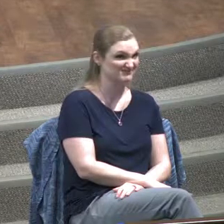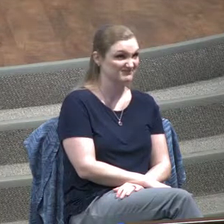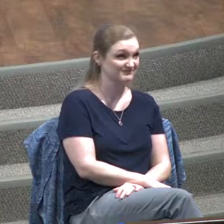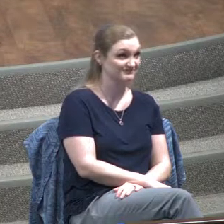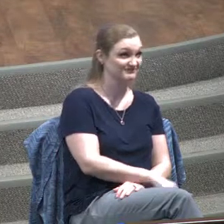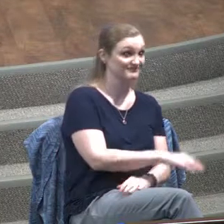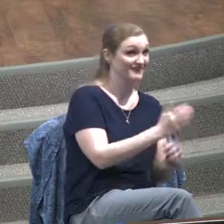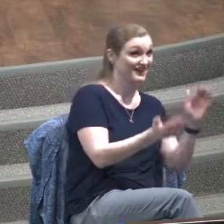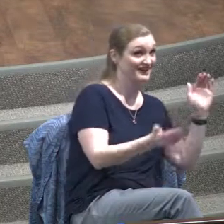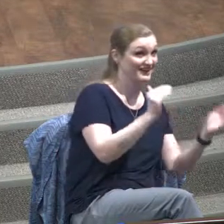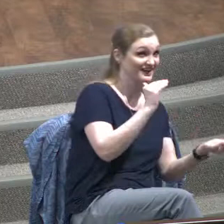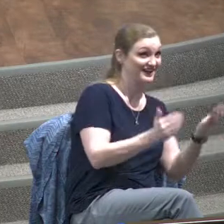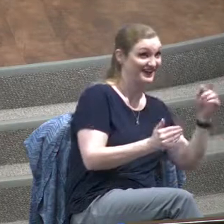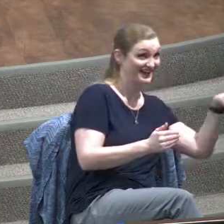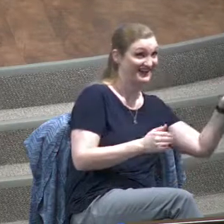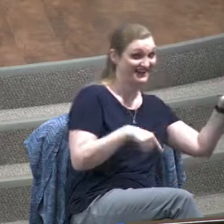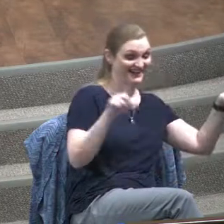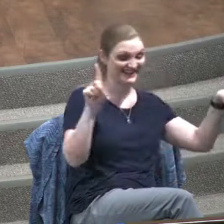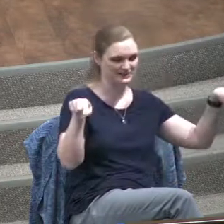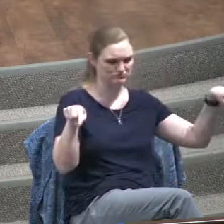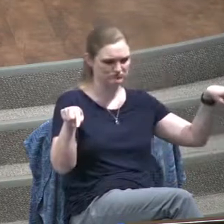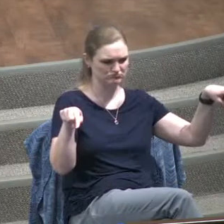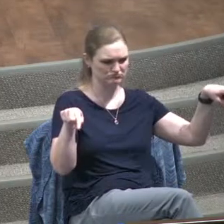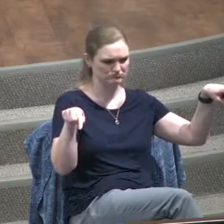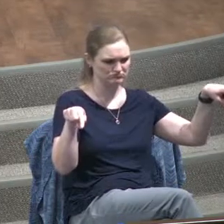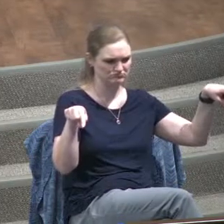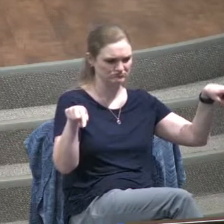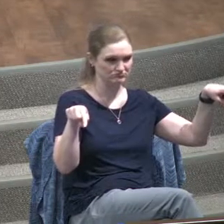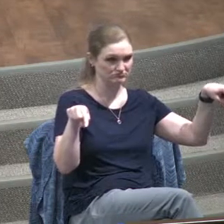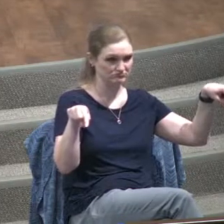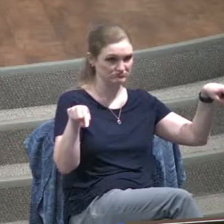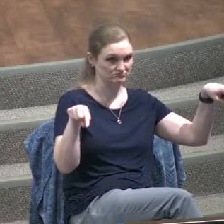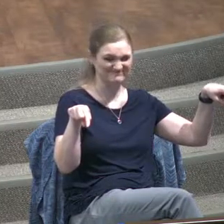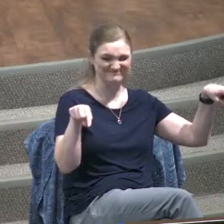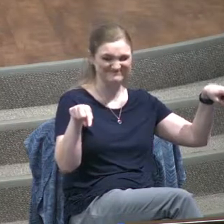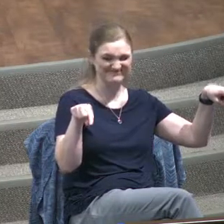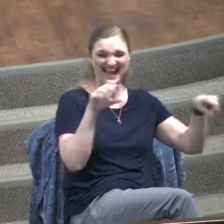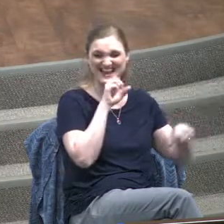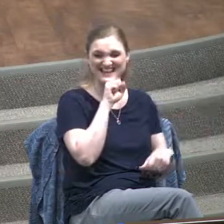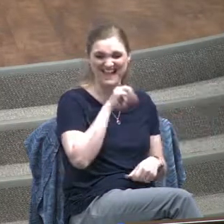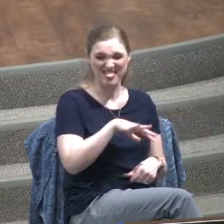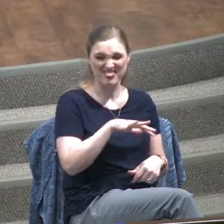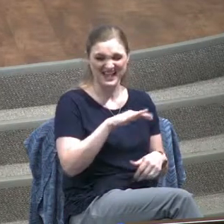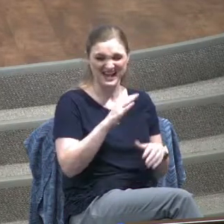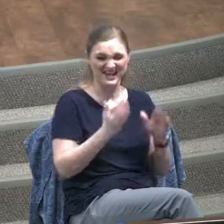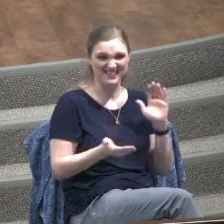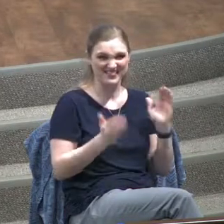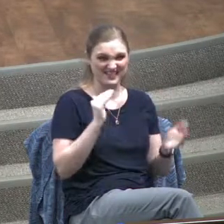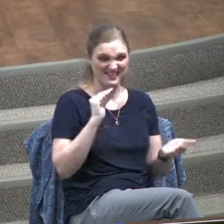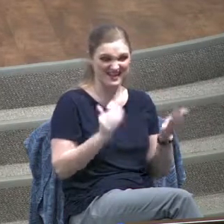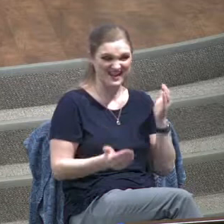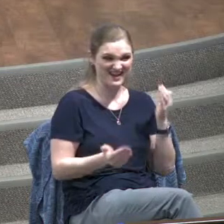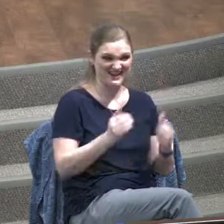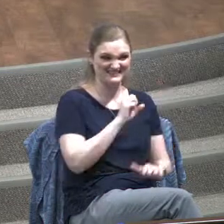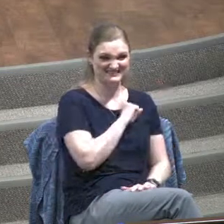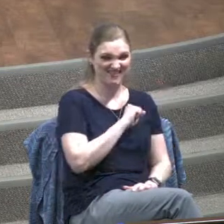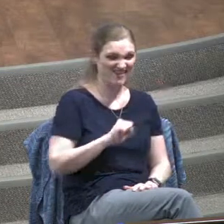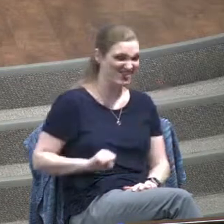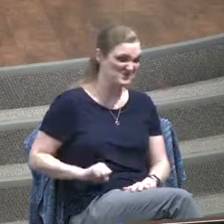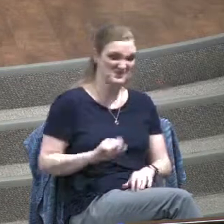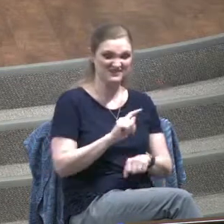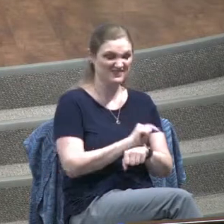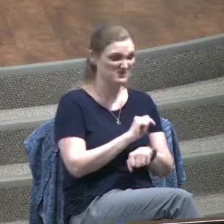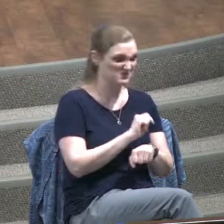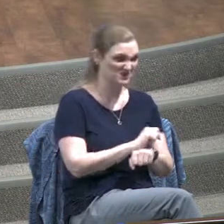Solomon's temple, Zerubbabel's temple. Nothing like the temple they had before, right?